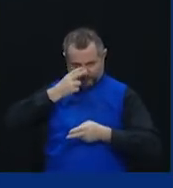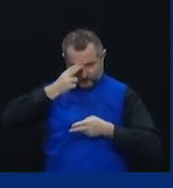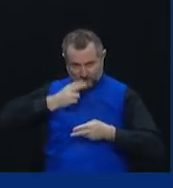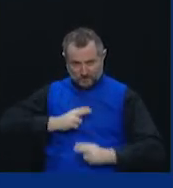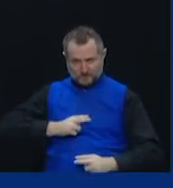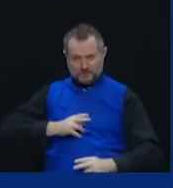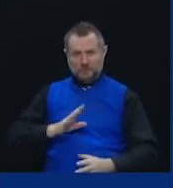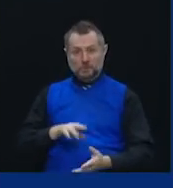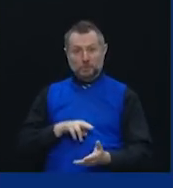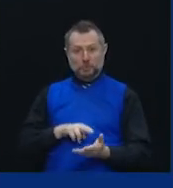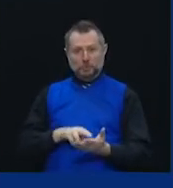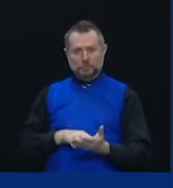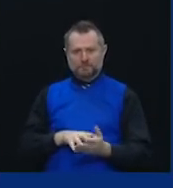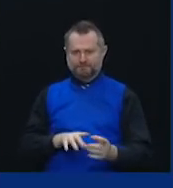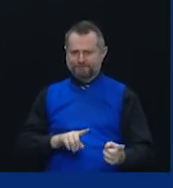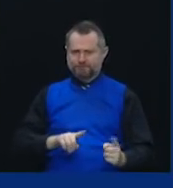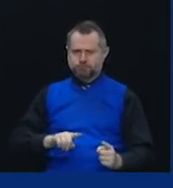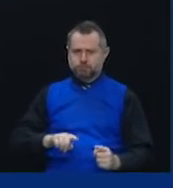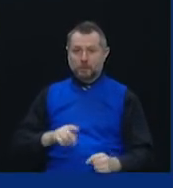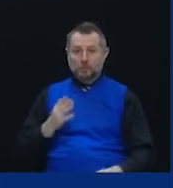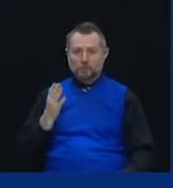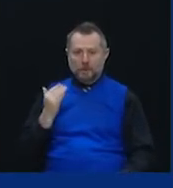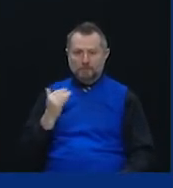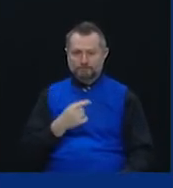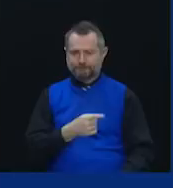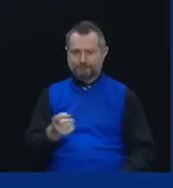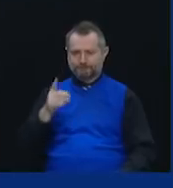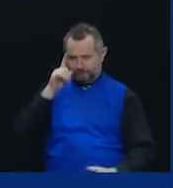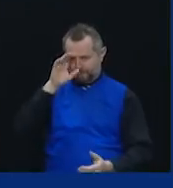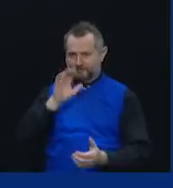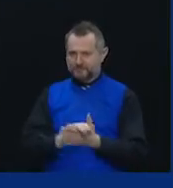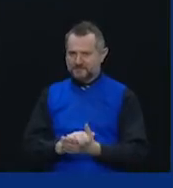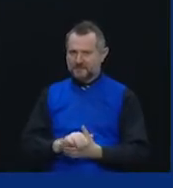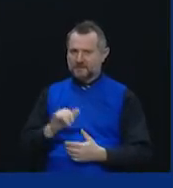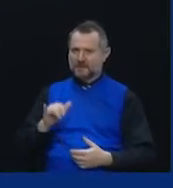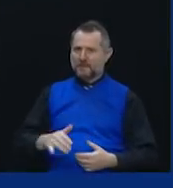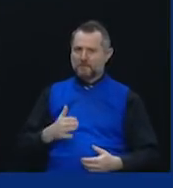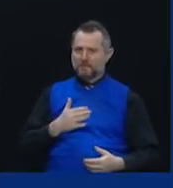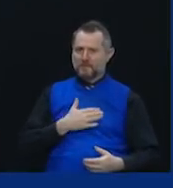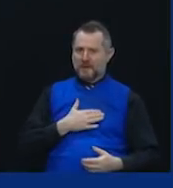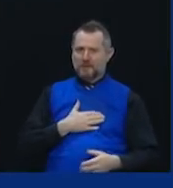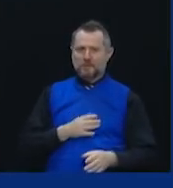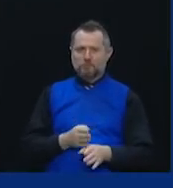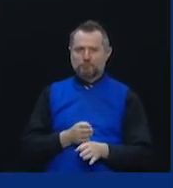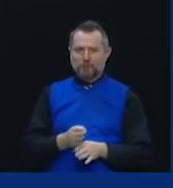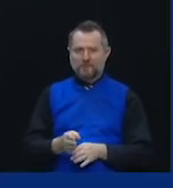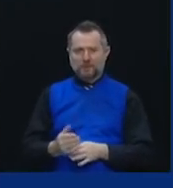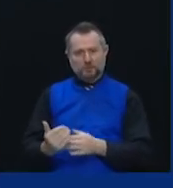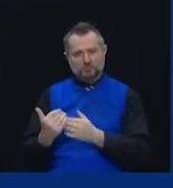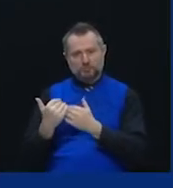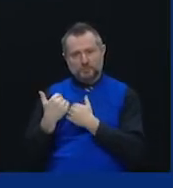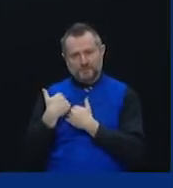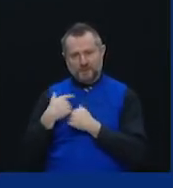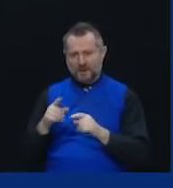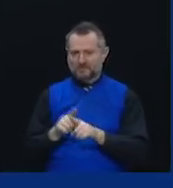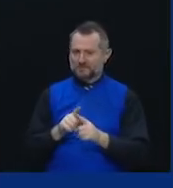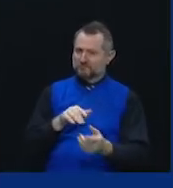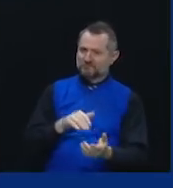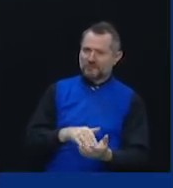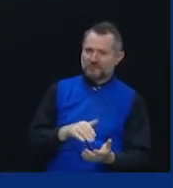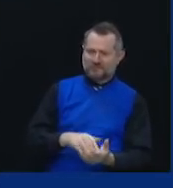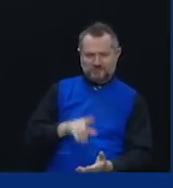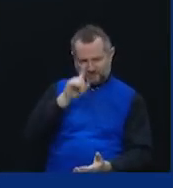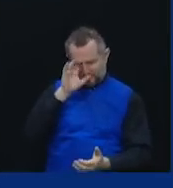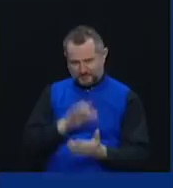it because they believed that was their professional obligation. Doctors did it because they believed it was their